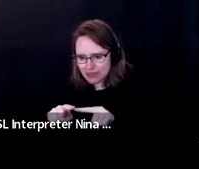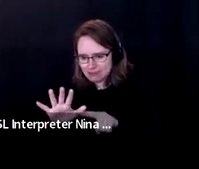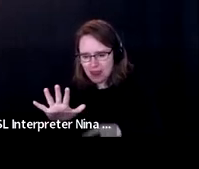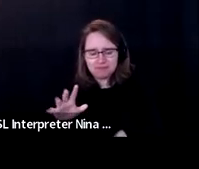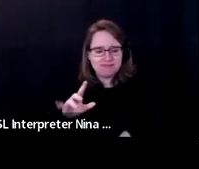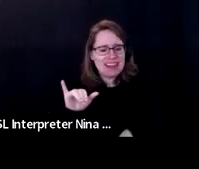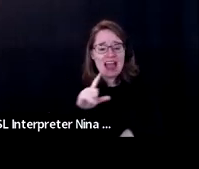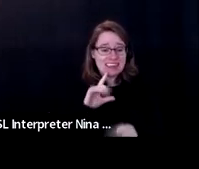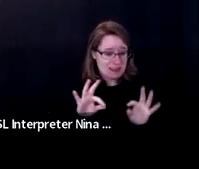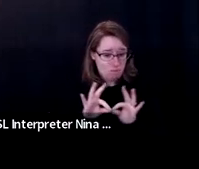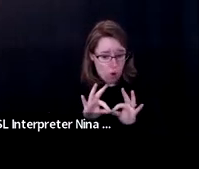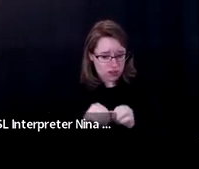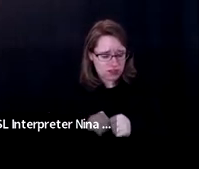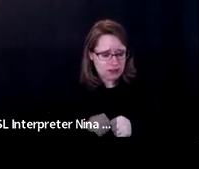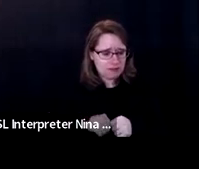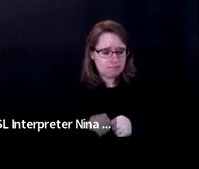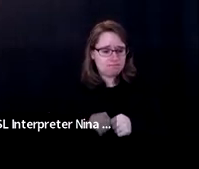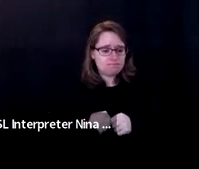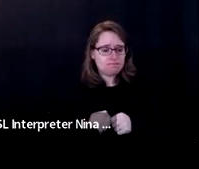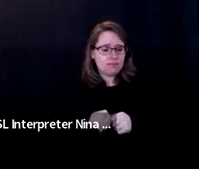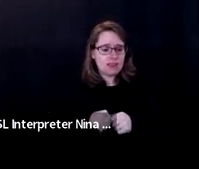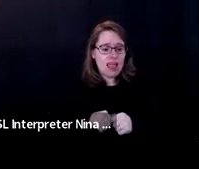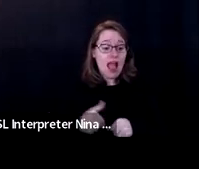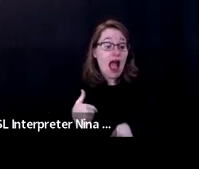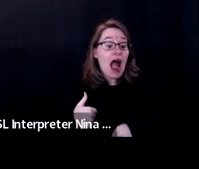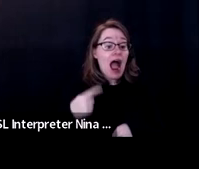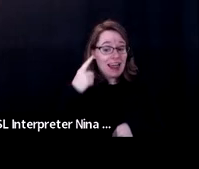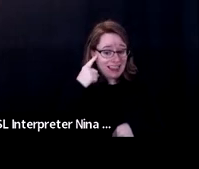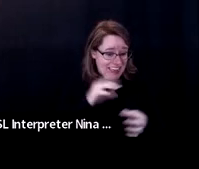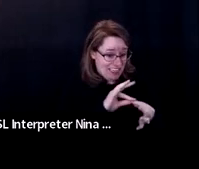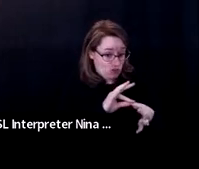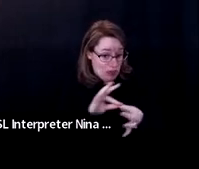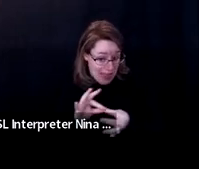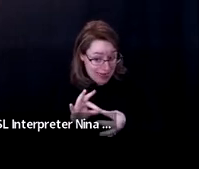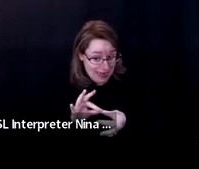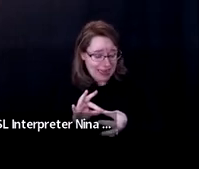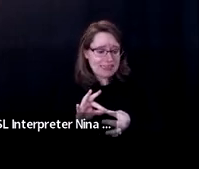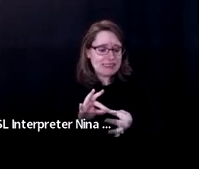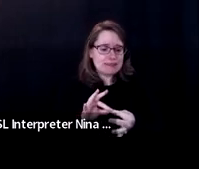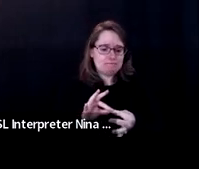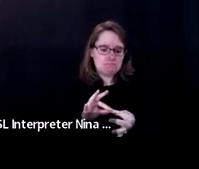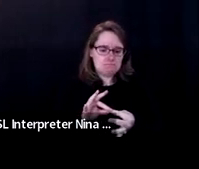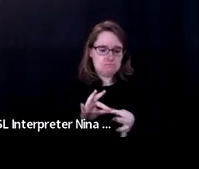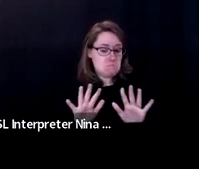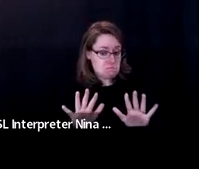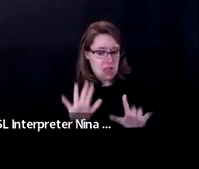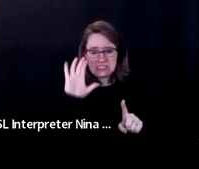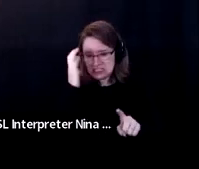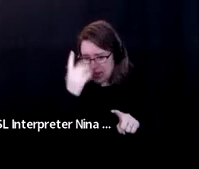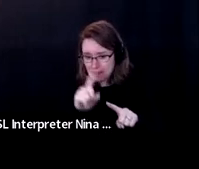is related, but grouped, but it seems very different. But I also think that, having